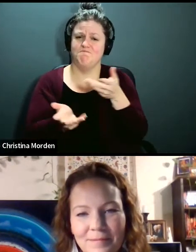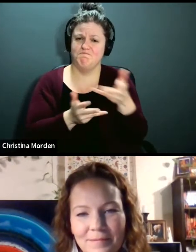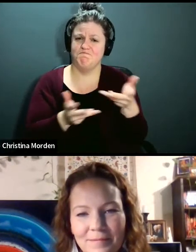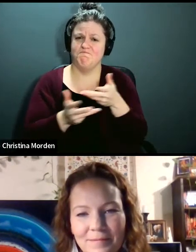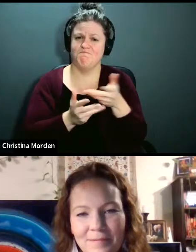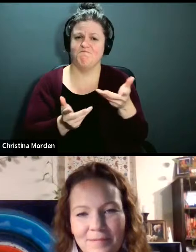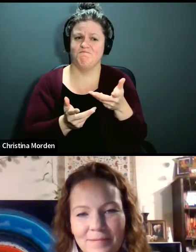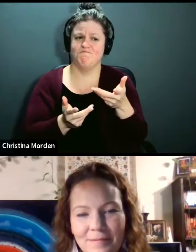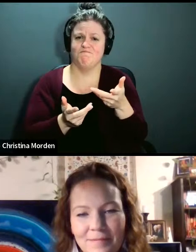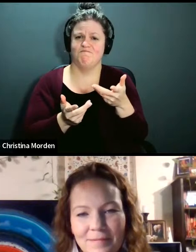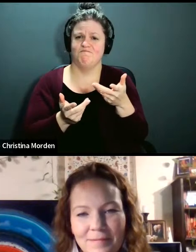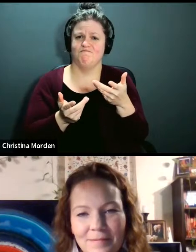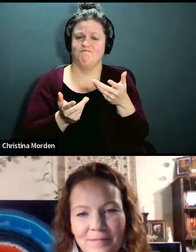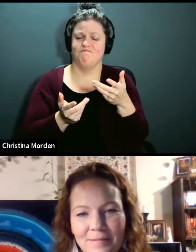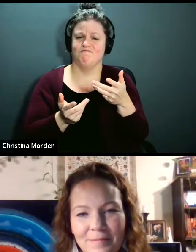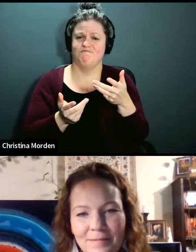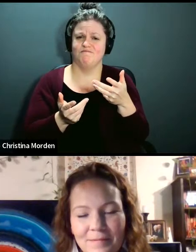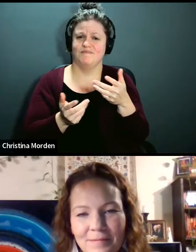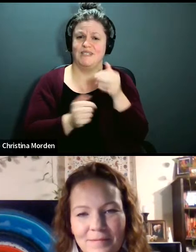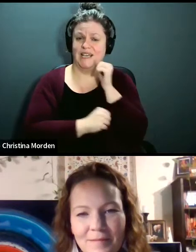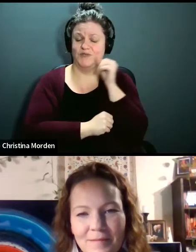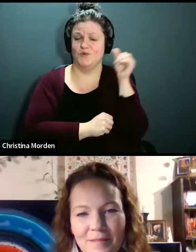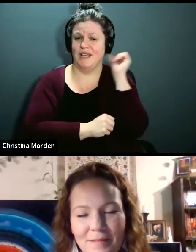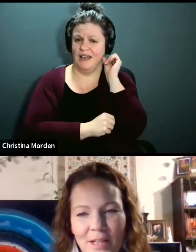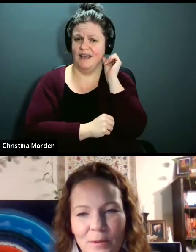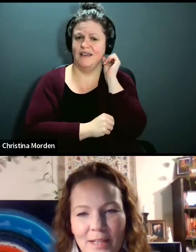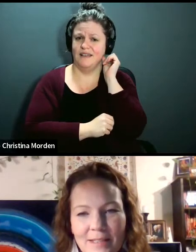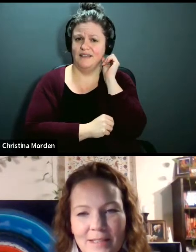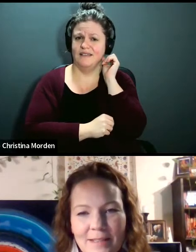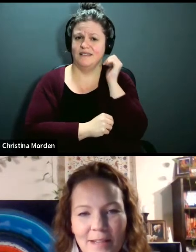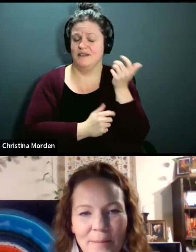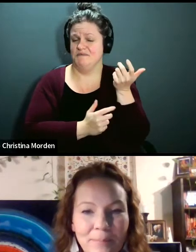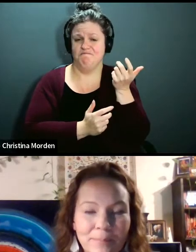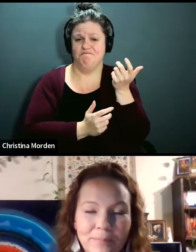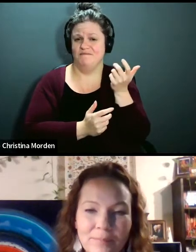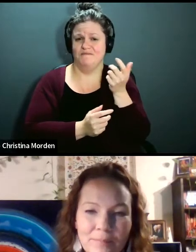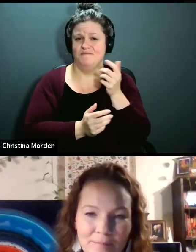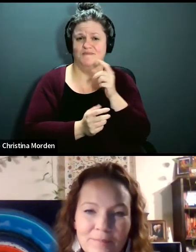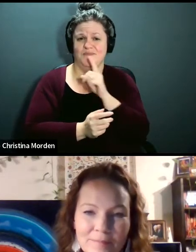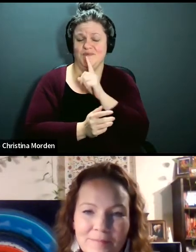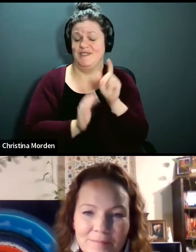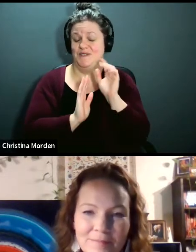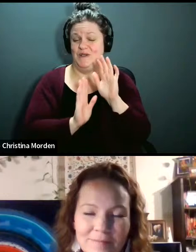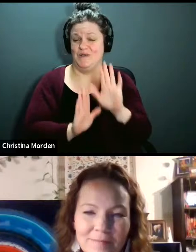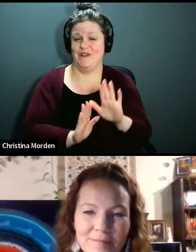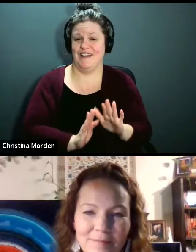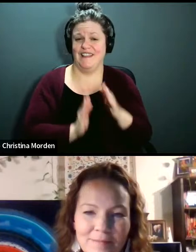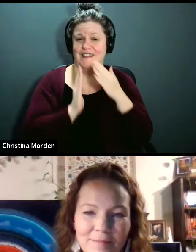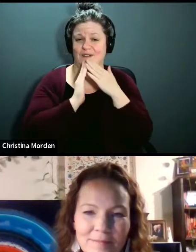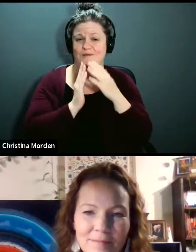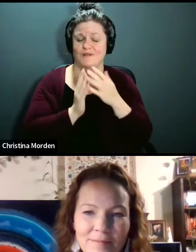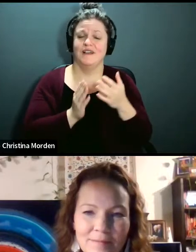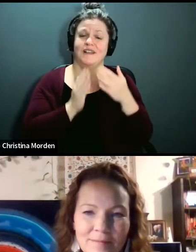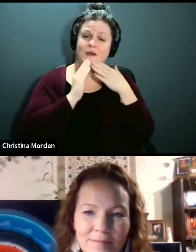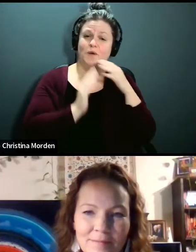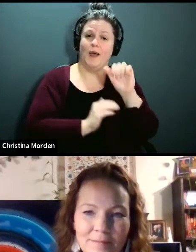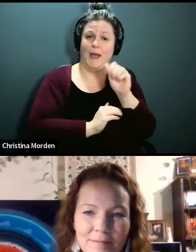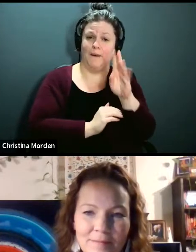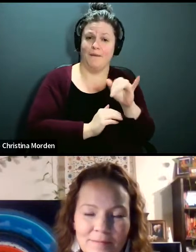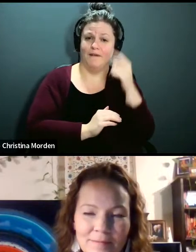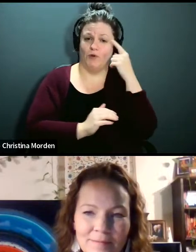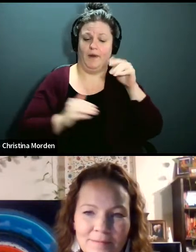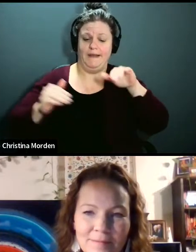center participation yesterday um it's it's really great thank you Abby for bringing us